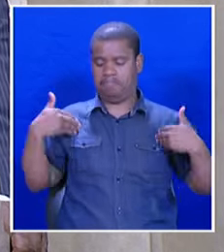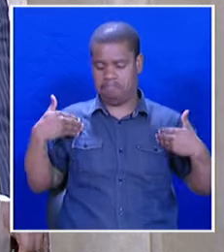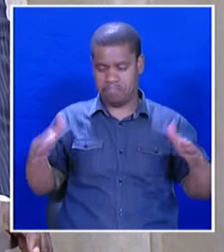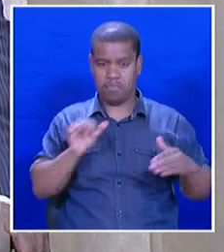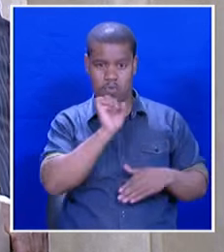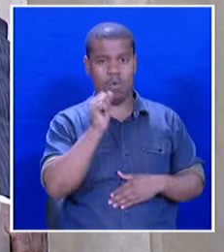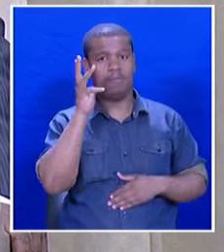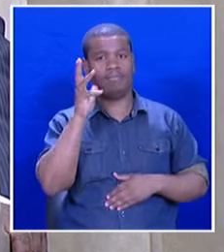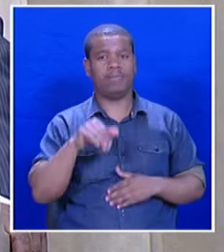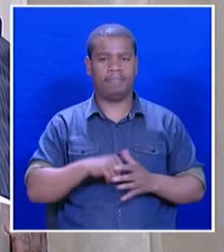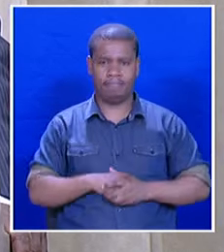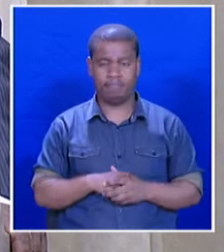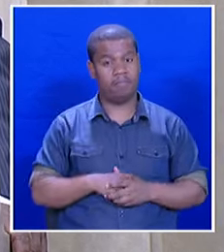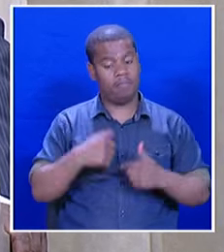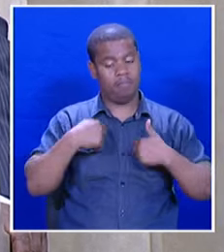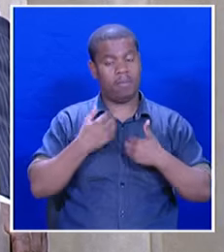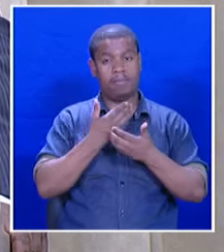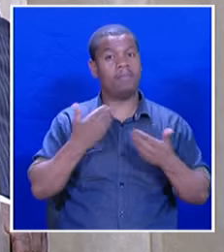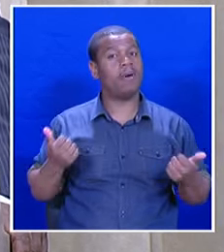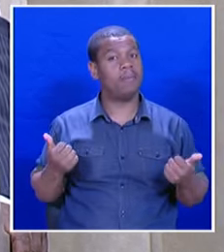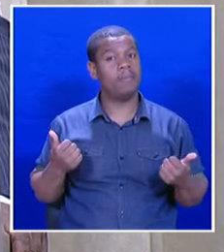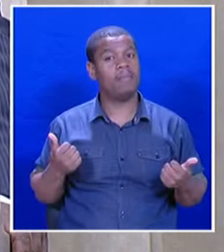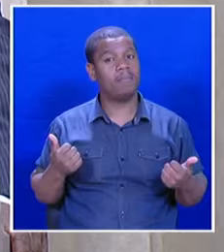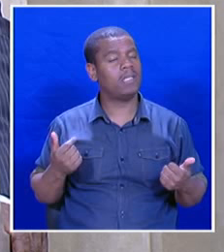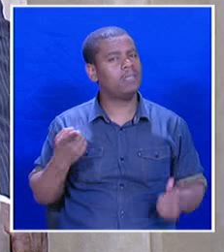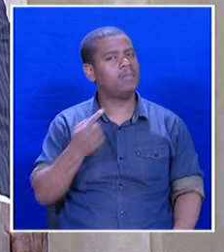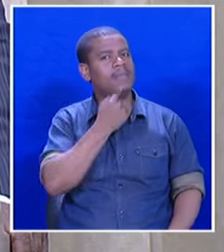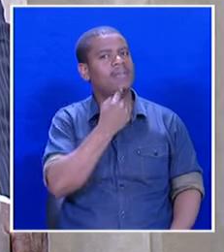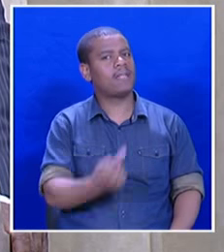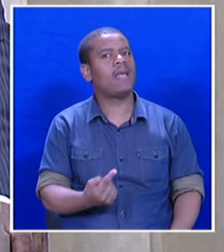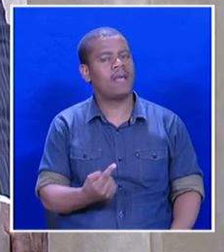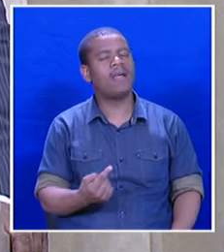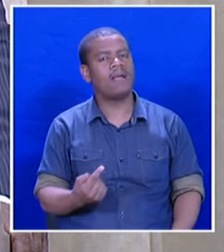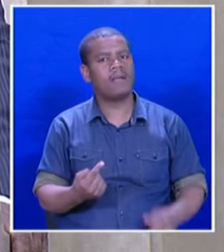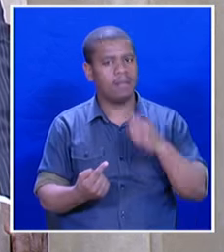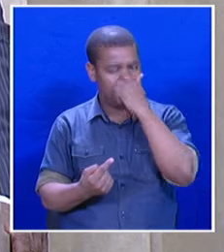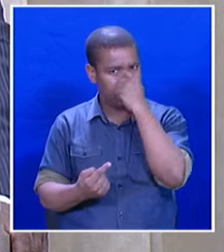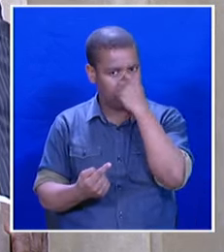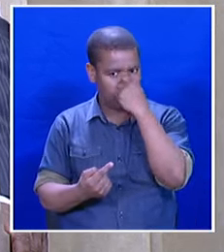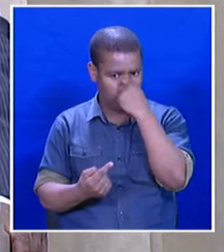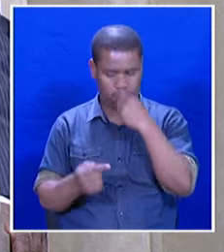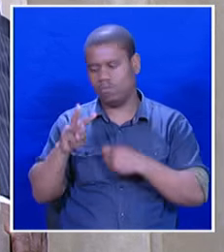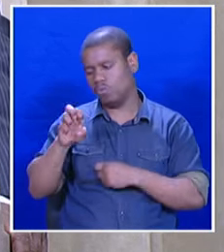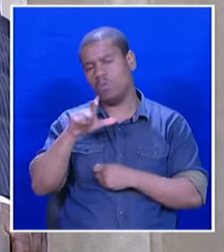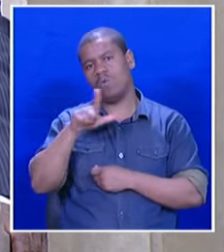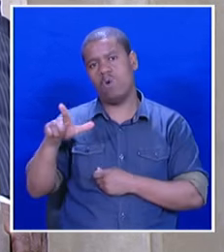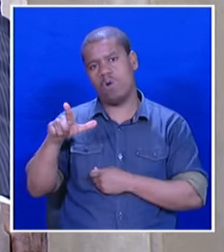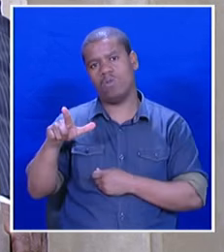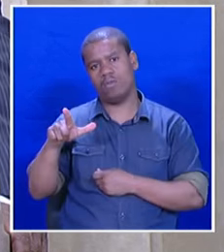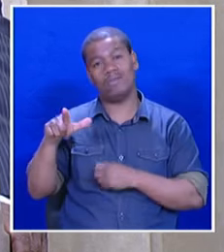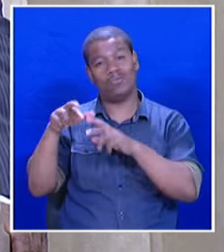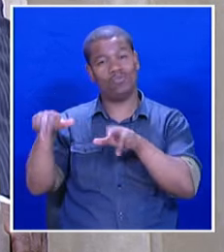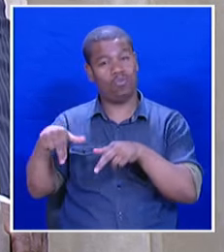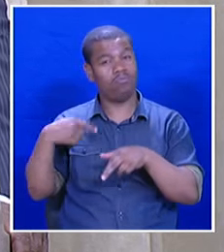know why you would say that what the war room is doing is window dressing. The cabinet